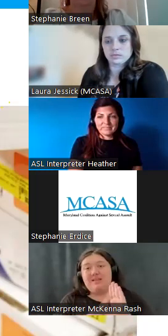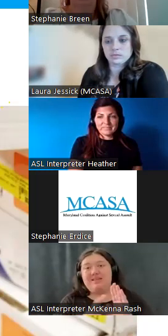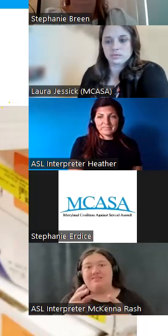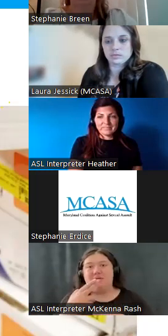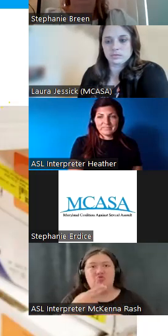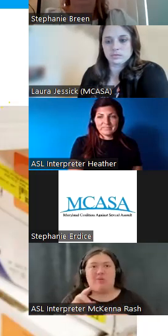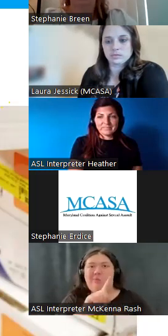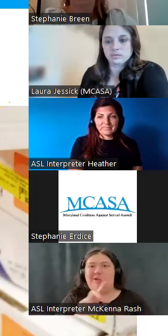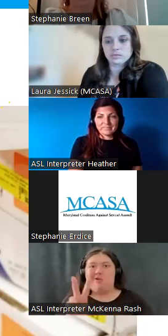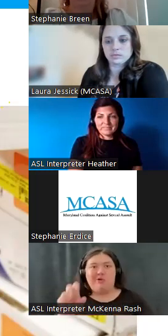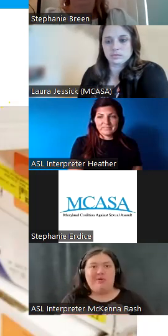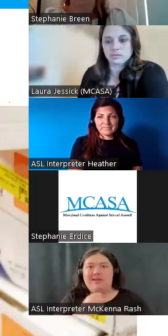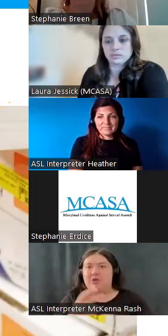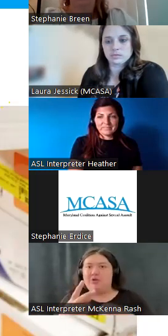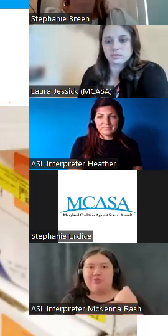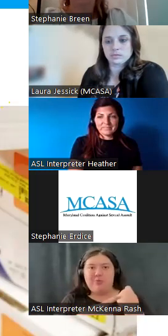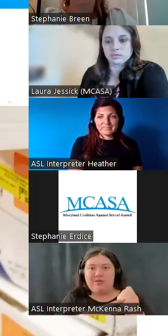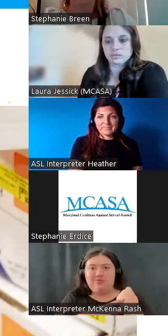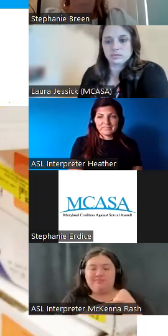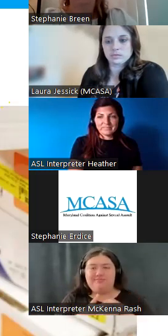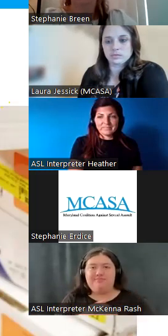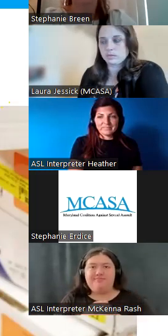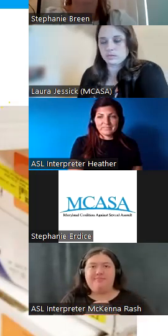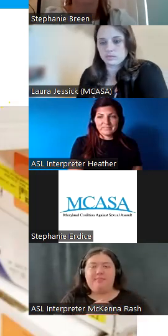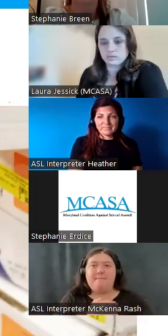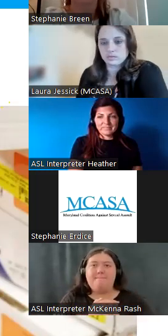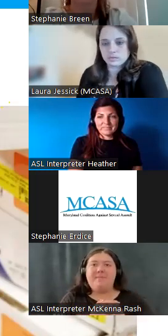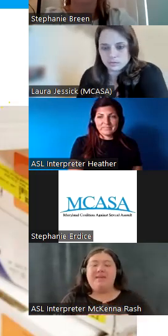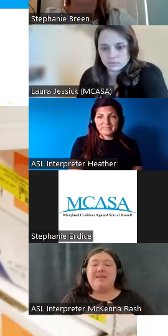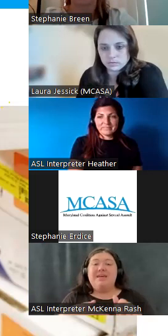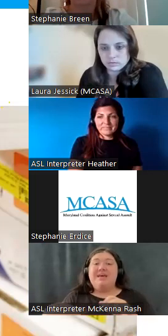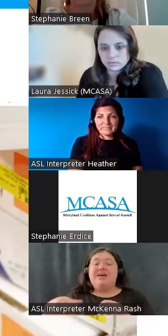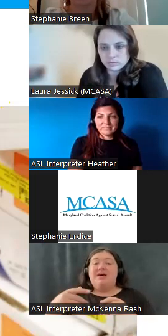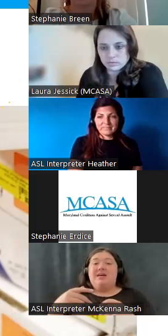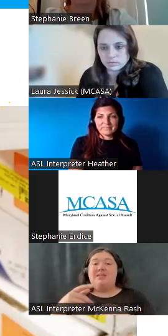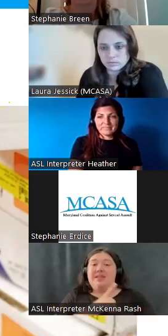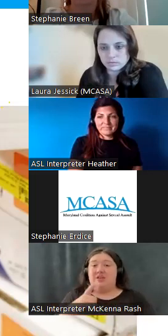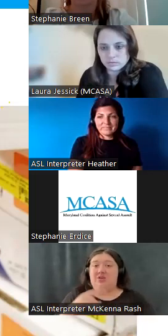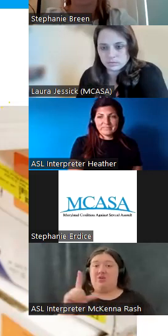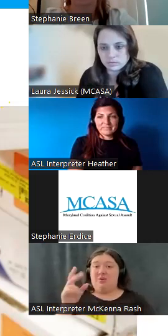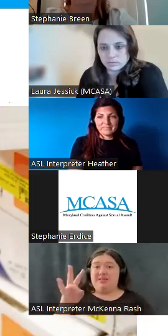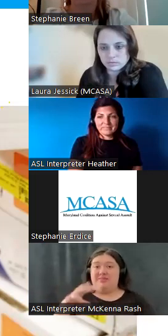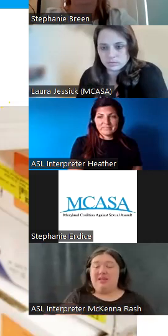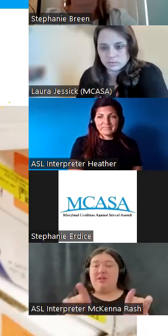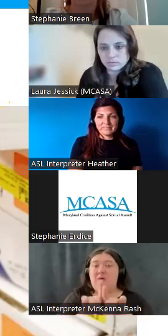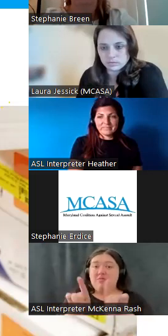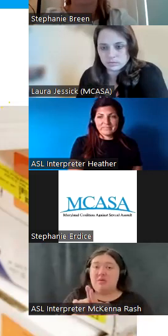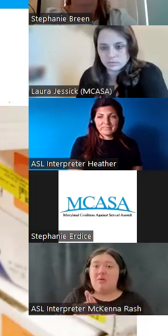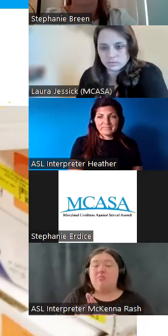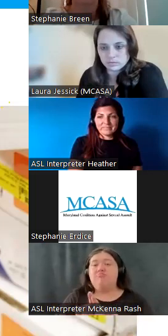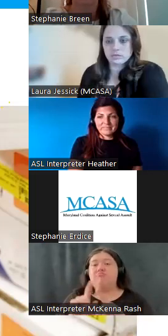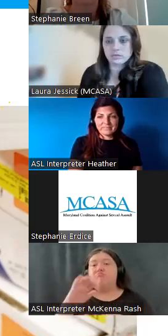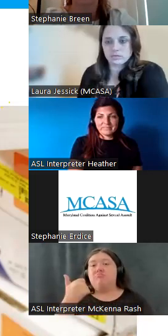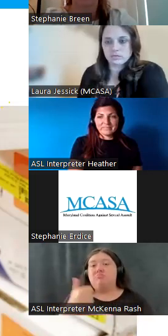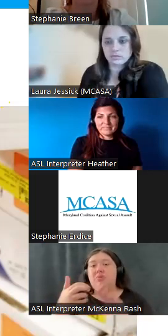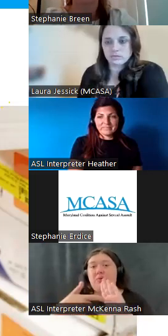years of storage. The legislation in 2017 also imposed a requirement that